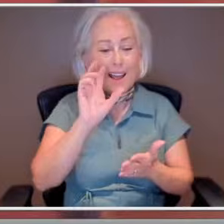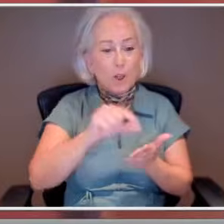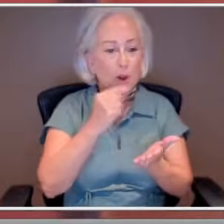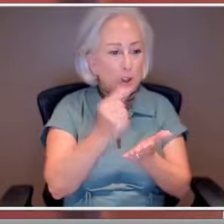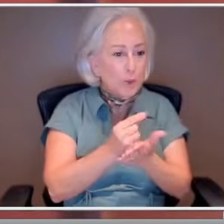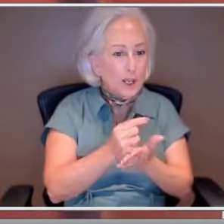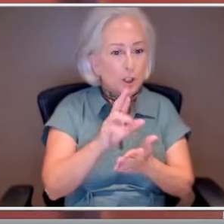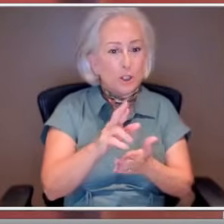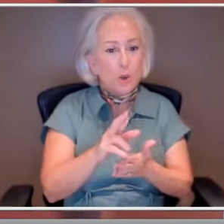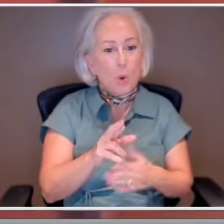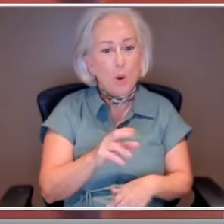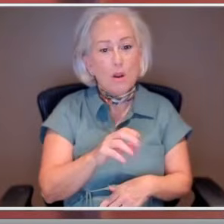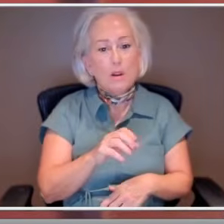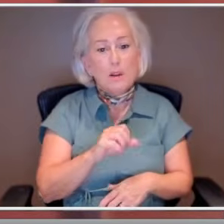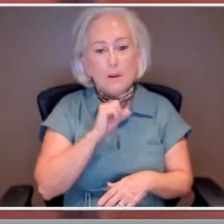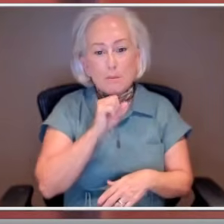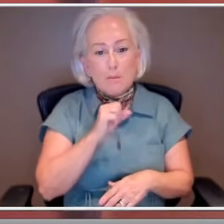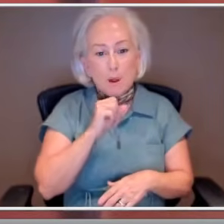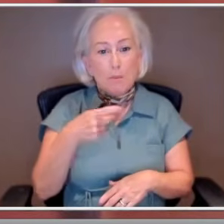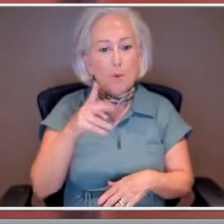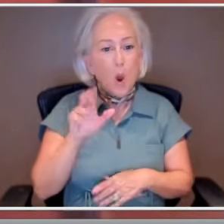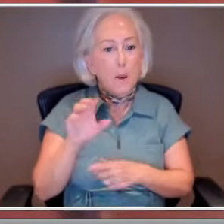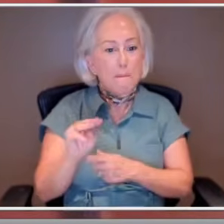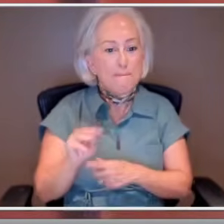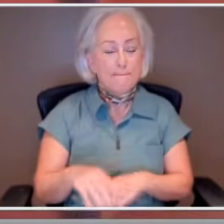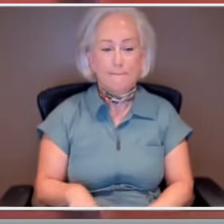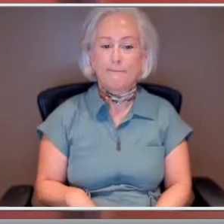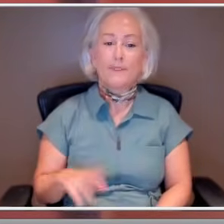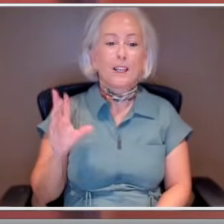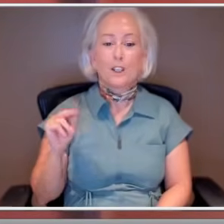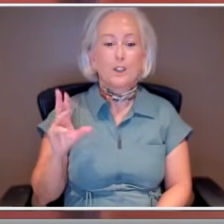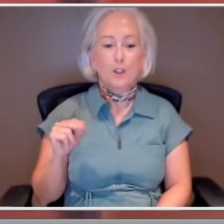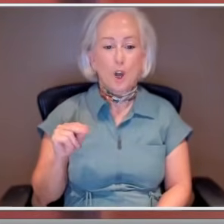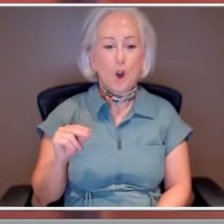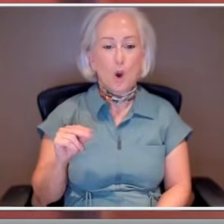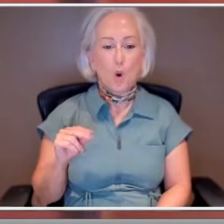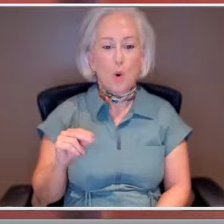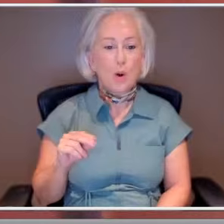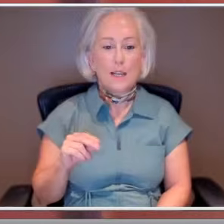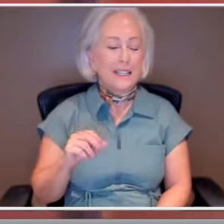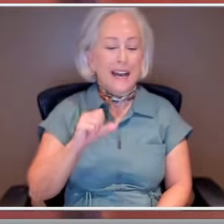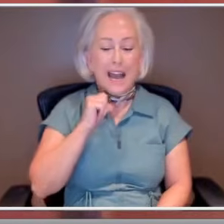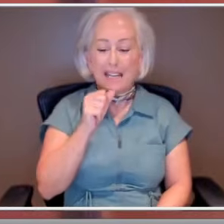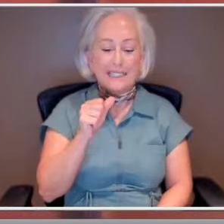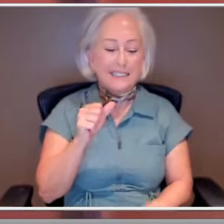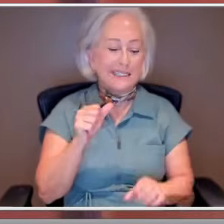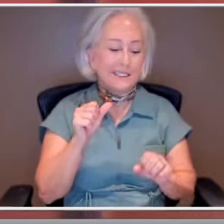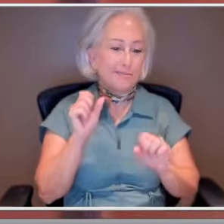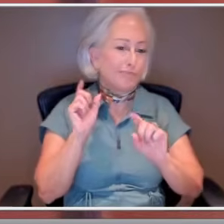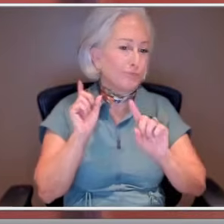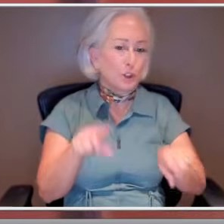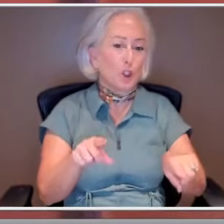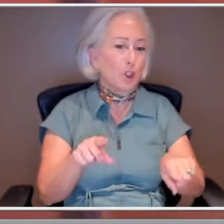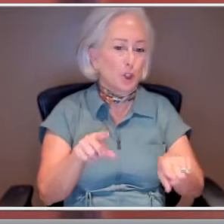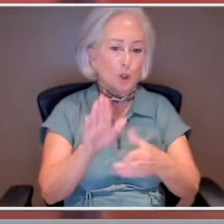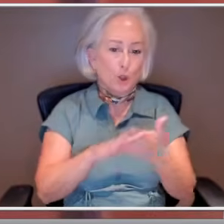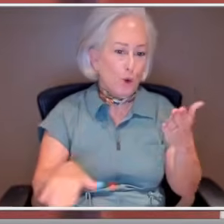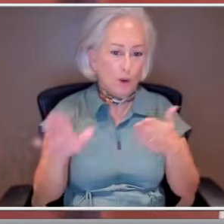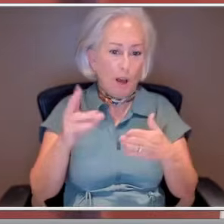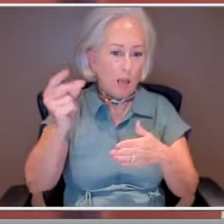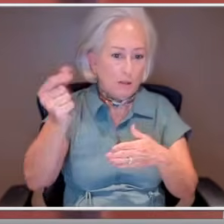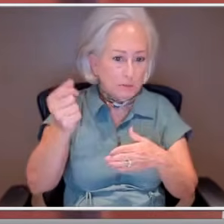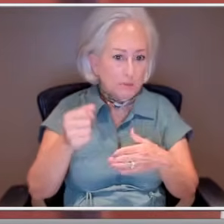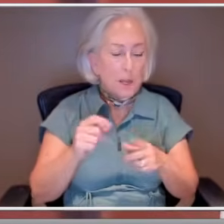No, anything like that? I didn't get a chance to just run off to college. That's the only thing. But I got to go to prom. I got to go all the